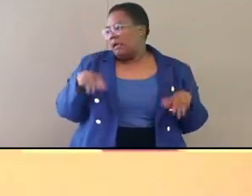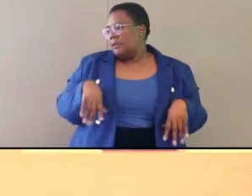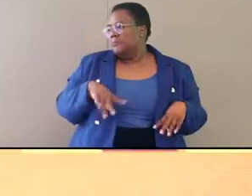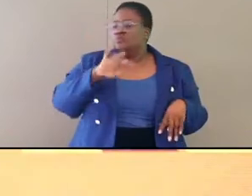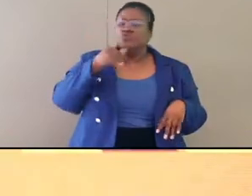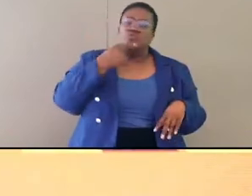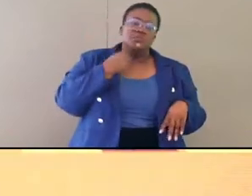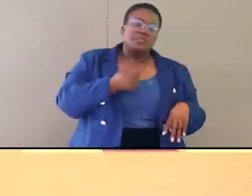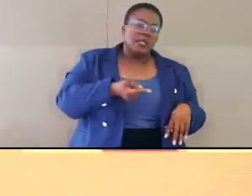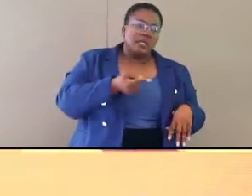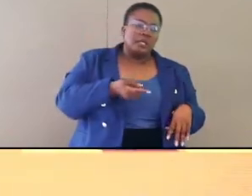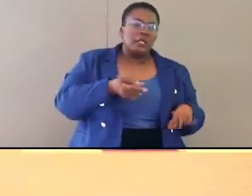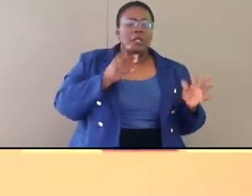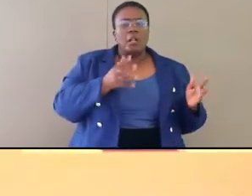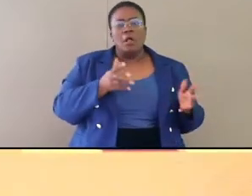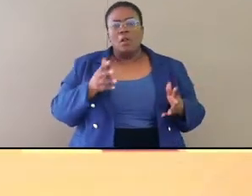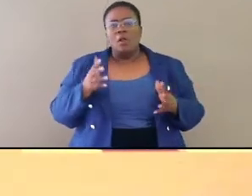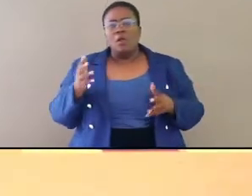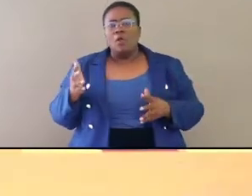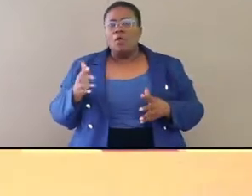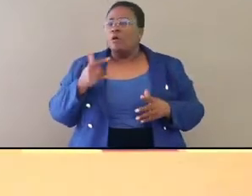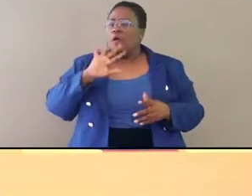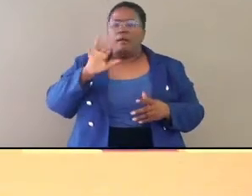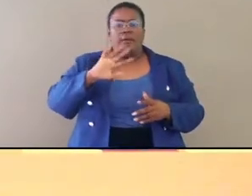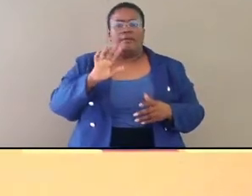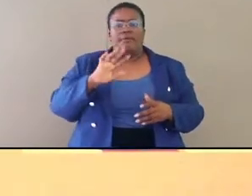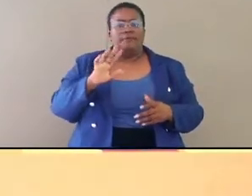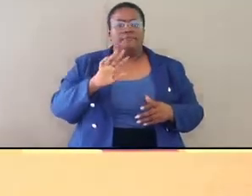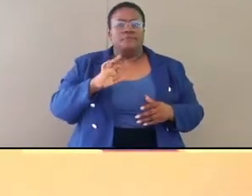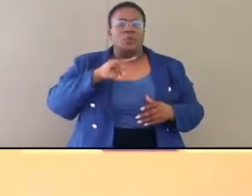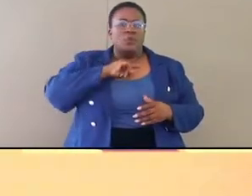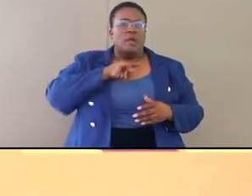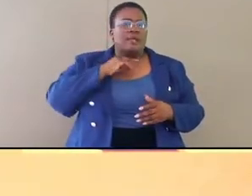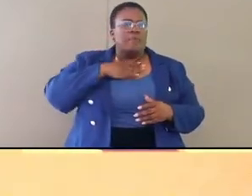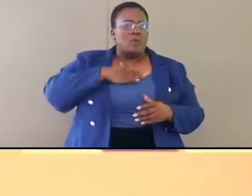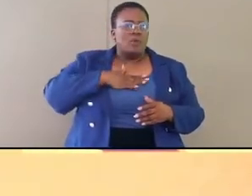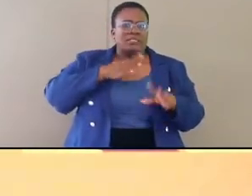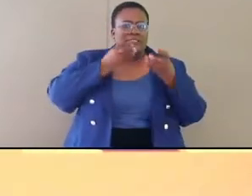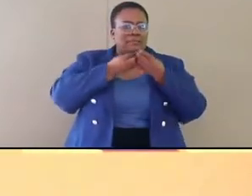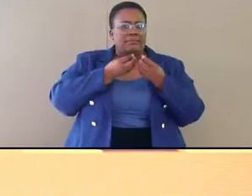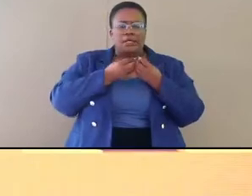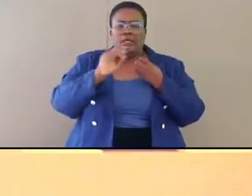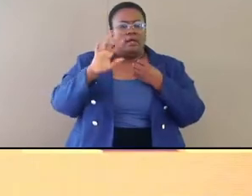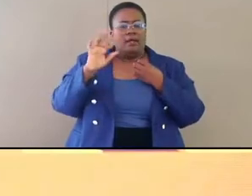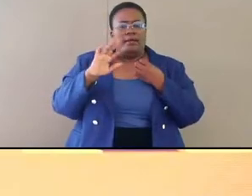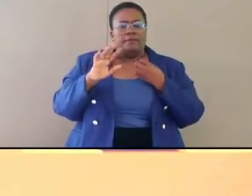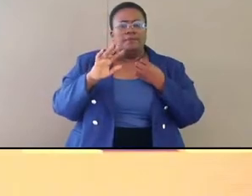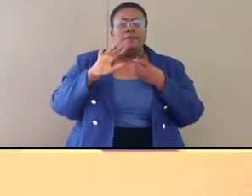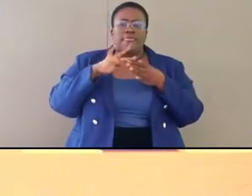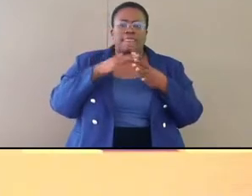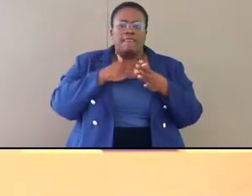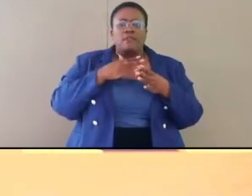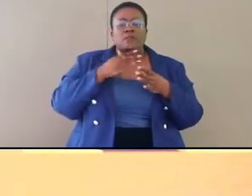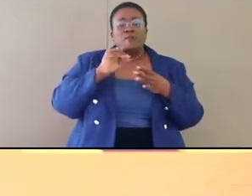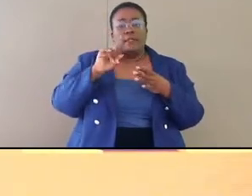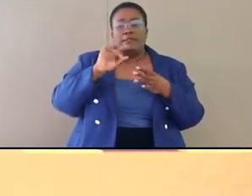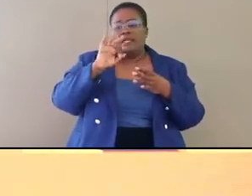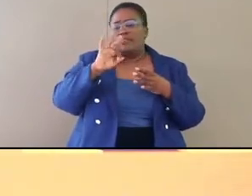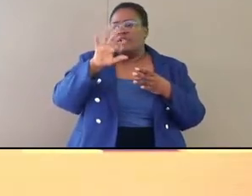hot air. I was not, not because I was looking for anything. It is because the 350